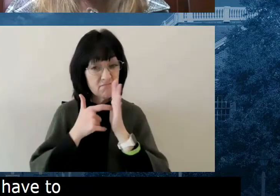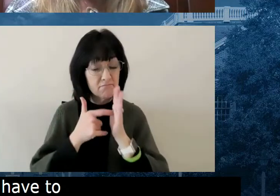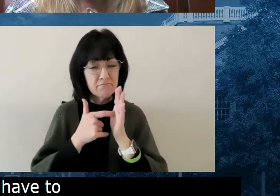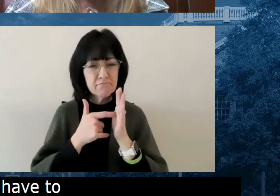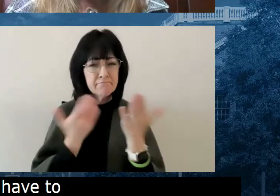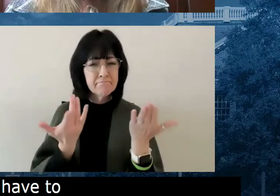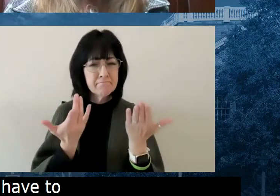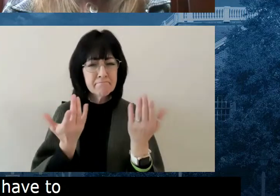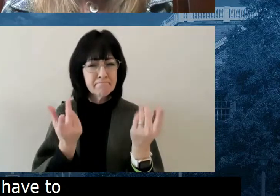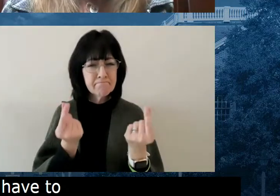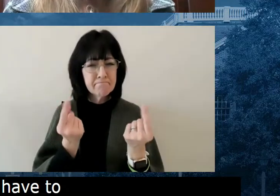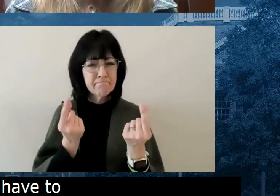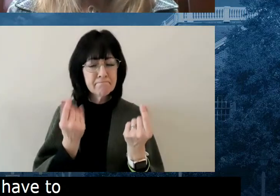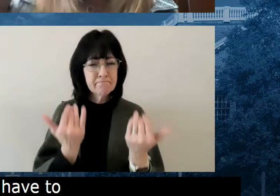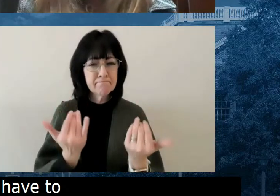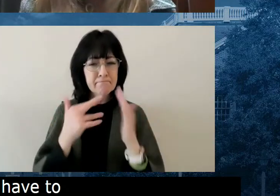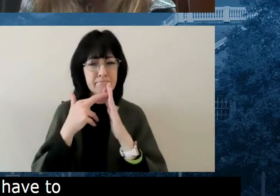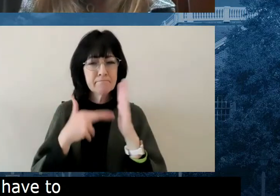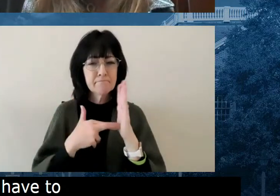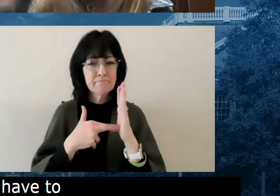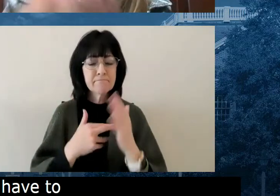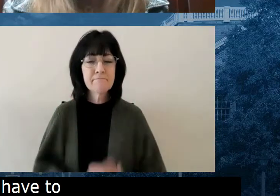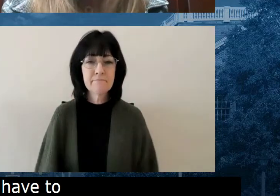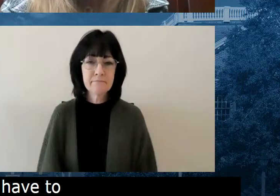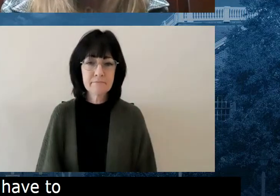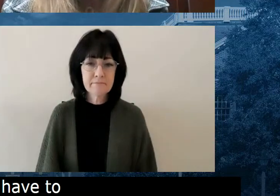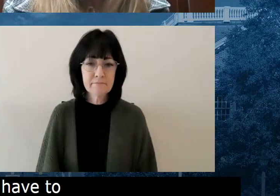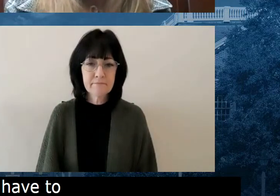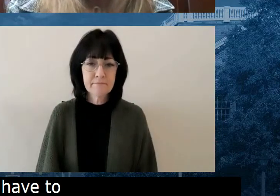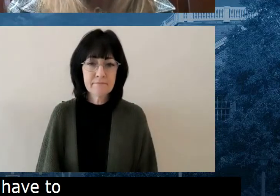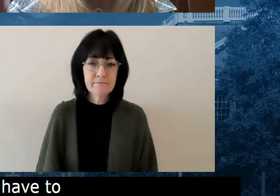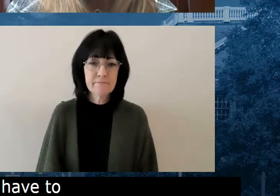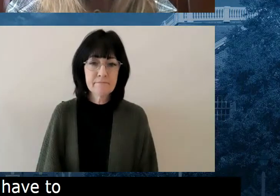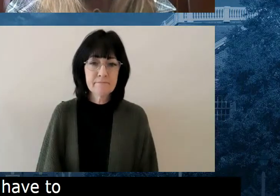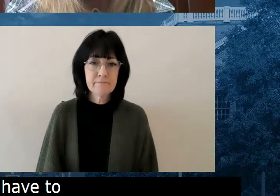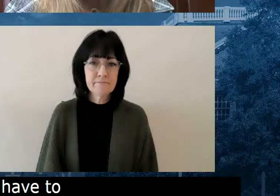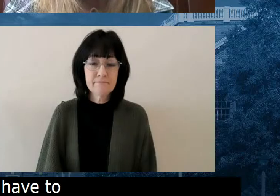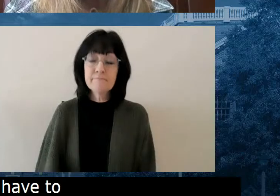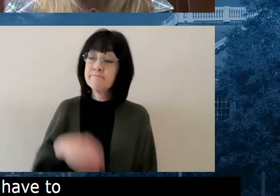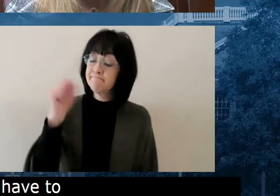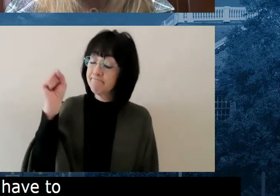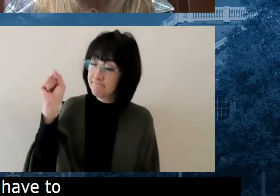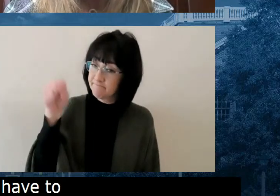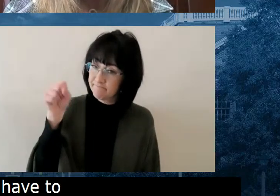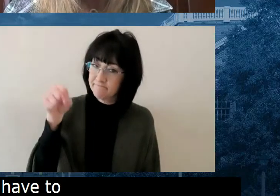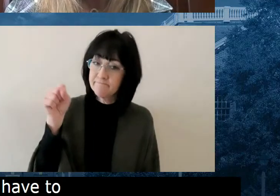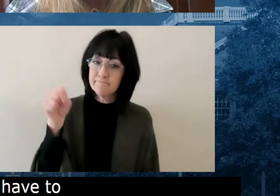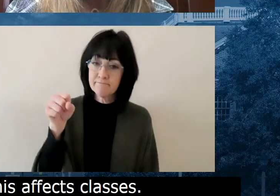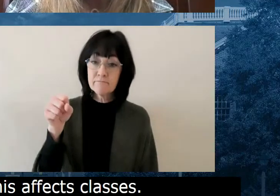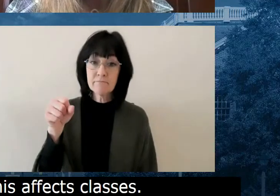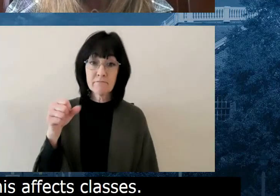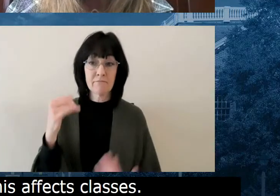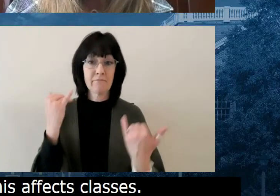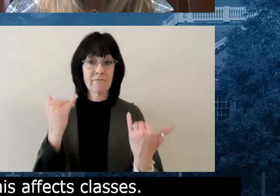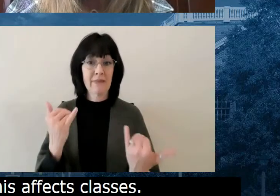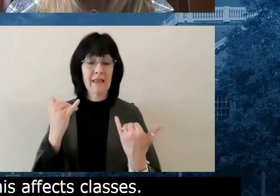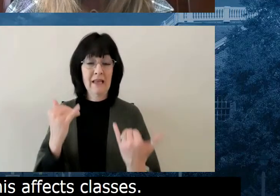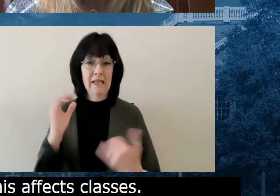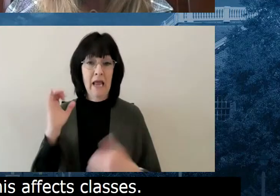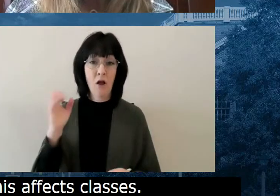Dr. Rattay? Yeah, so it will allow for more individuals in fitness classes going down to the